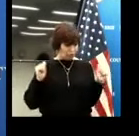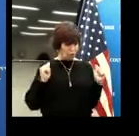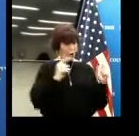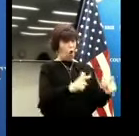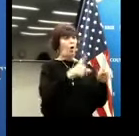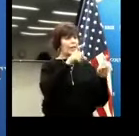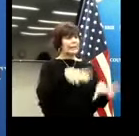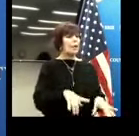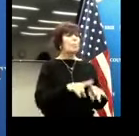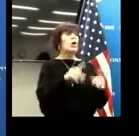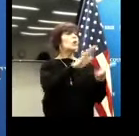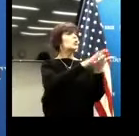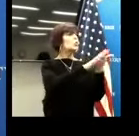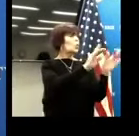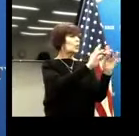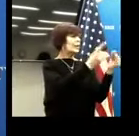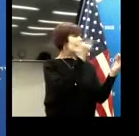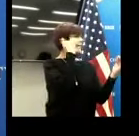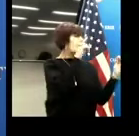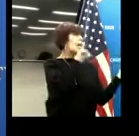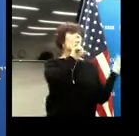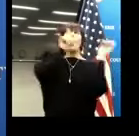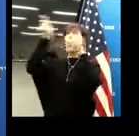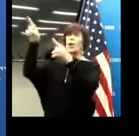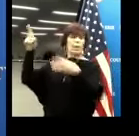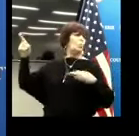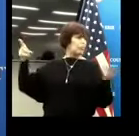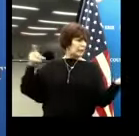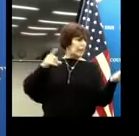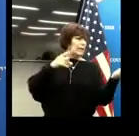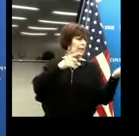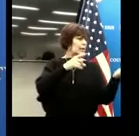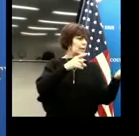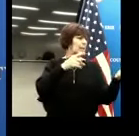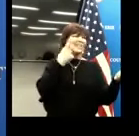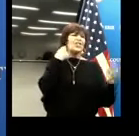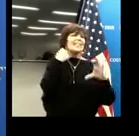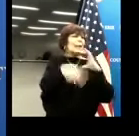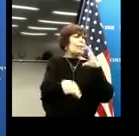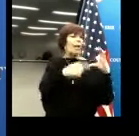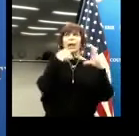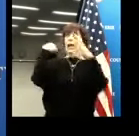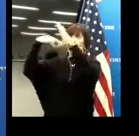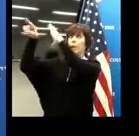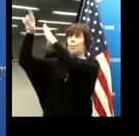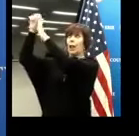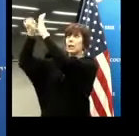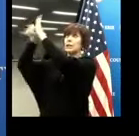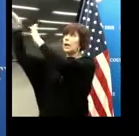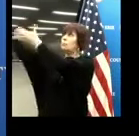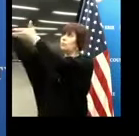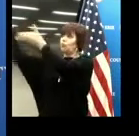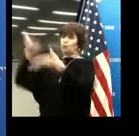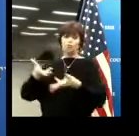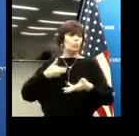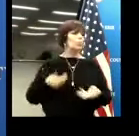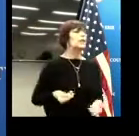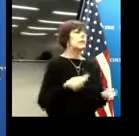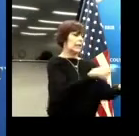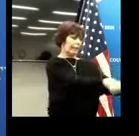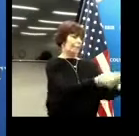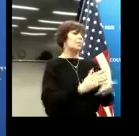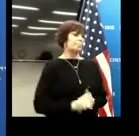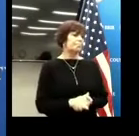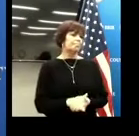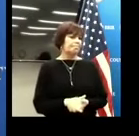though if the school districts order through the system that they've been provided, it's just an email. They order it from the state, It will be shipped to our